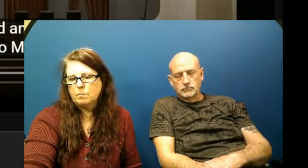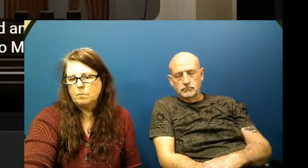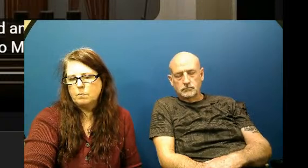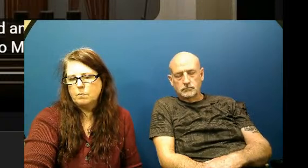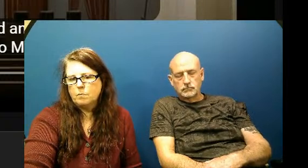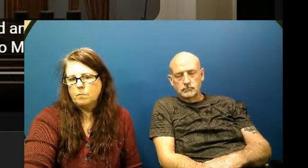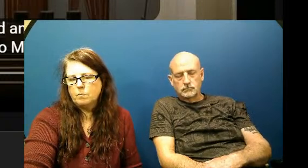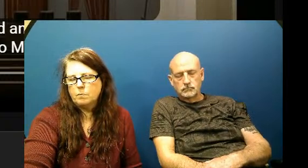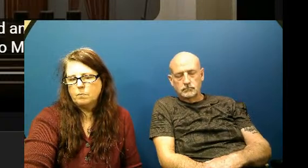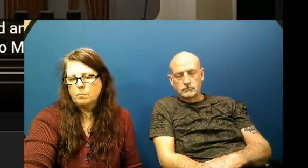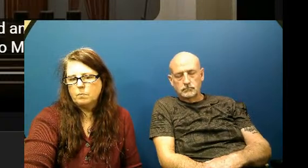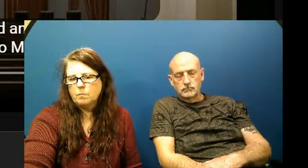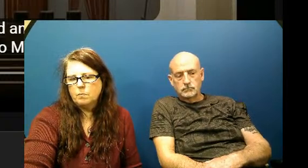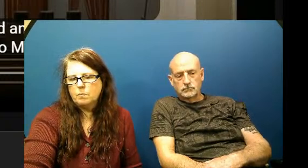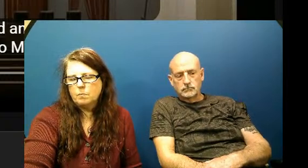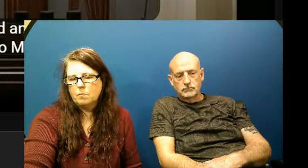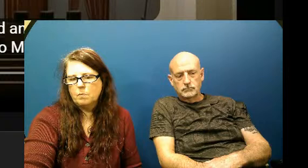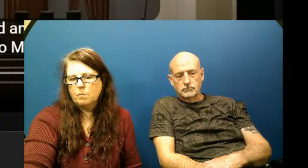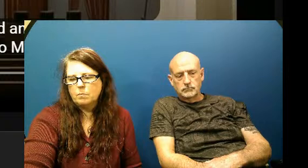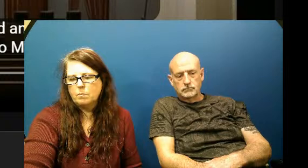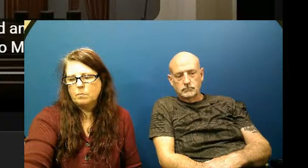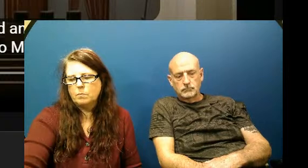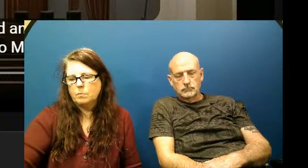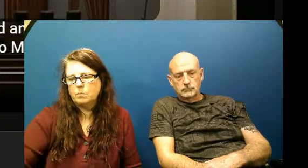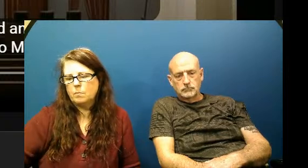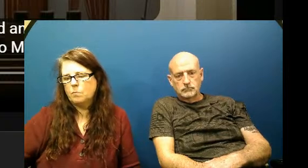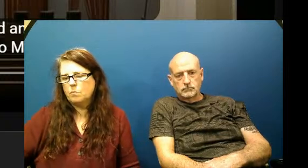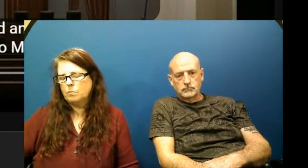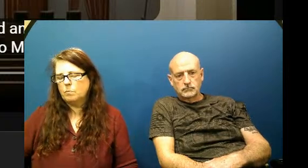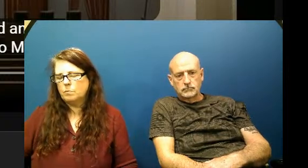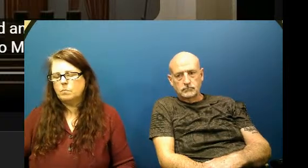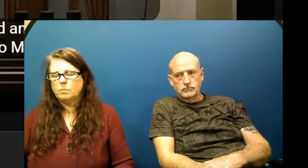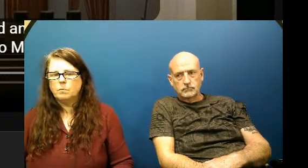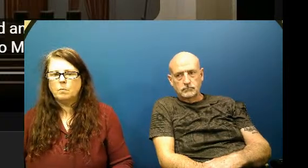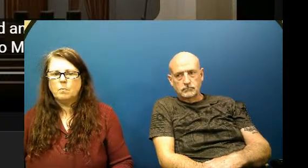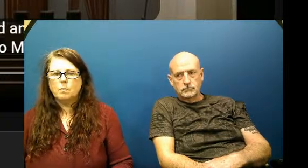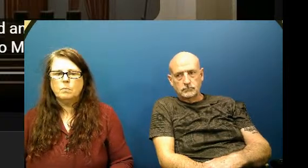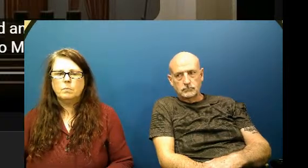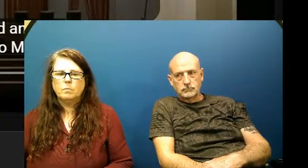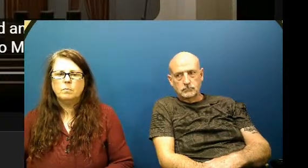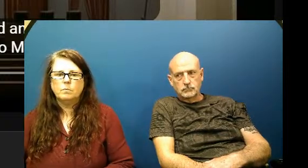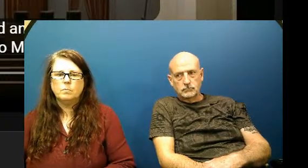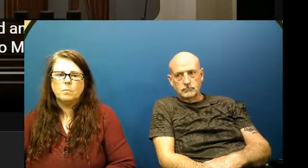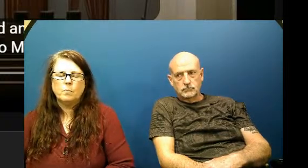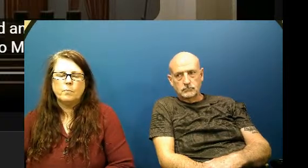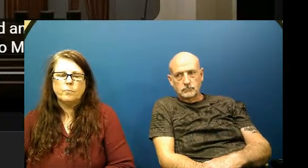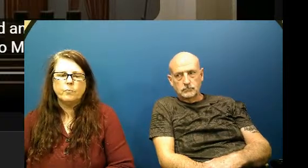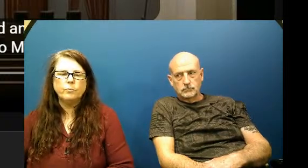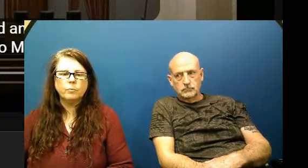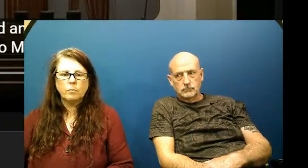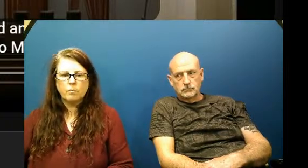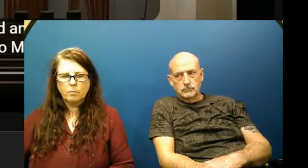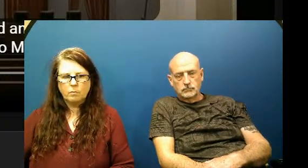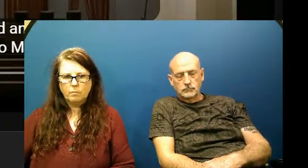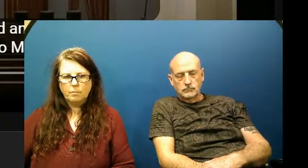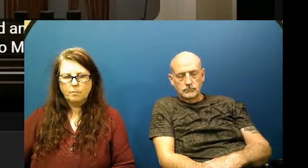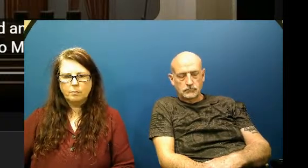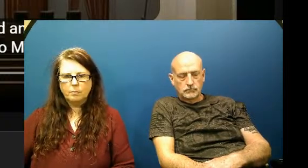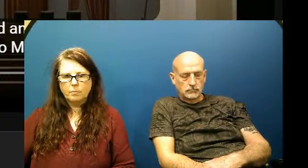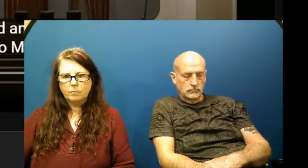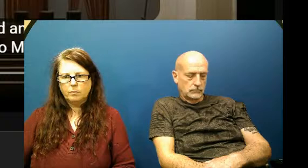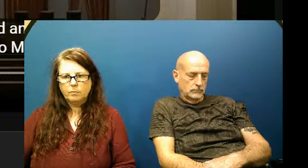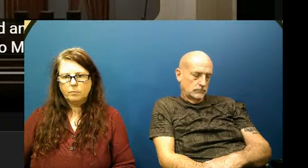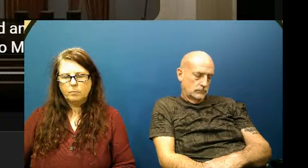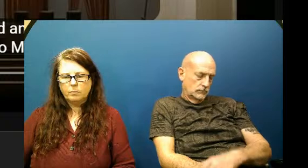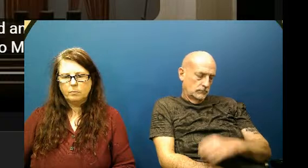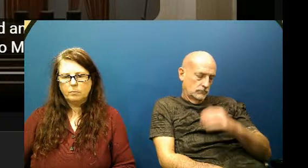that problem, we're going to look just at two things. One is the state's brief, which I'd say is the Solicitor General's brief by comparison here, and the text